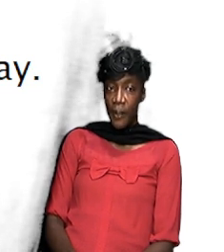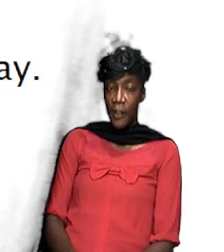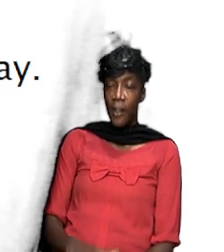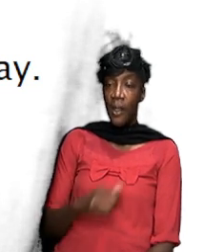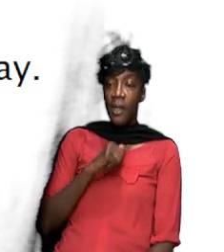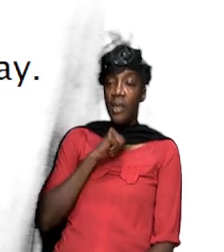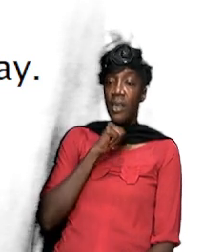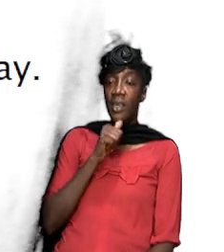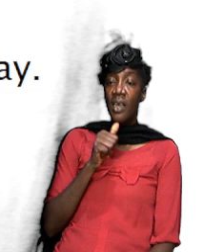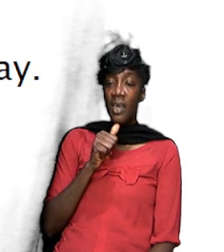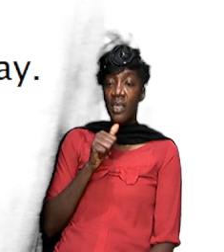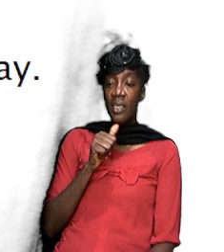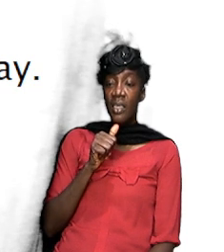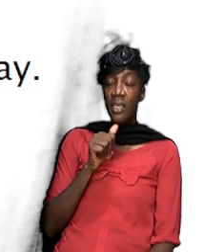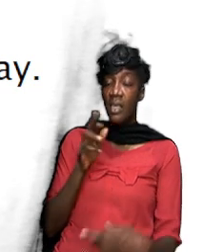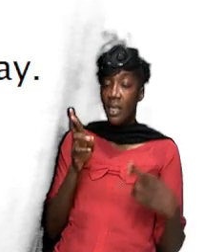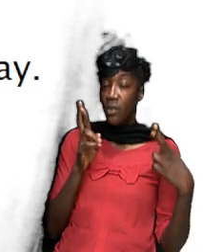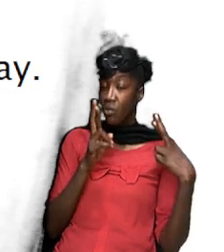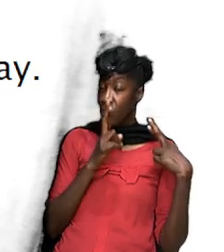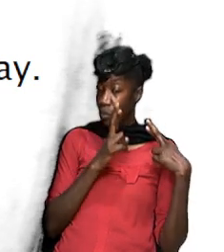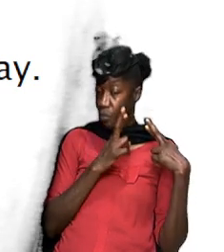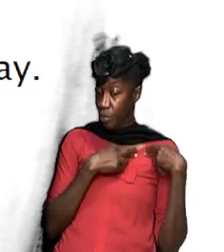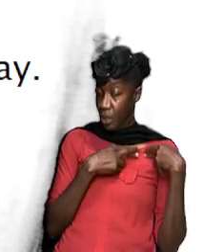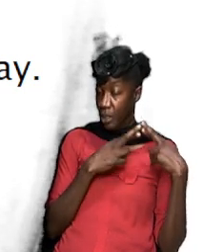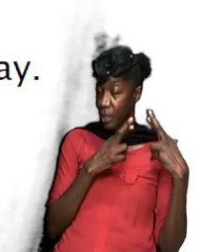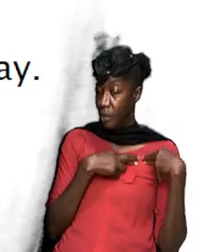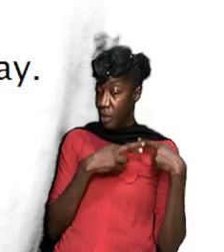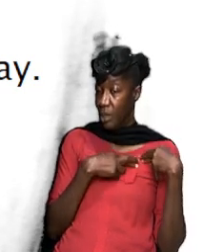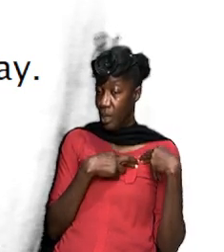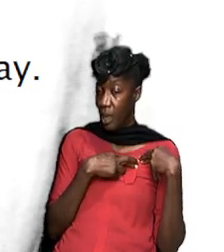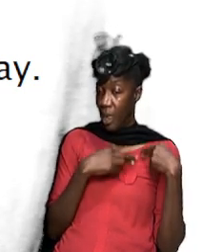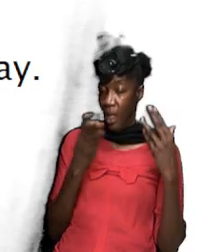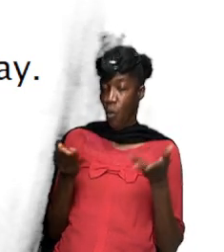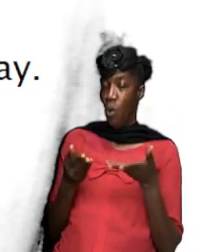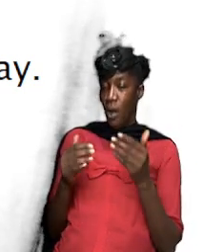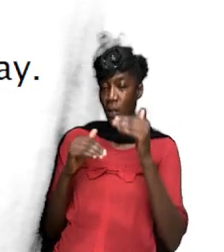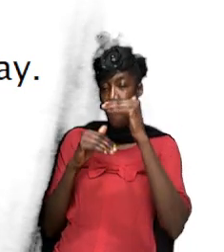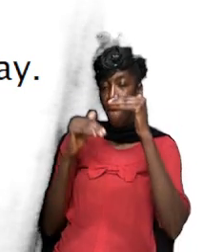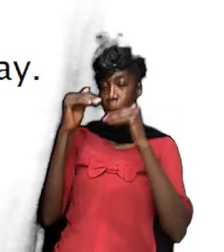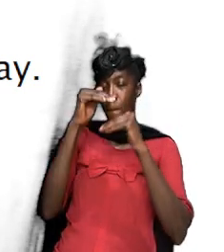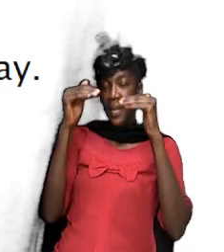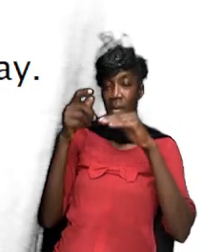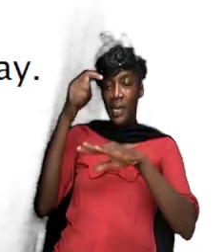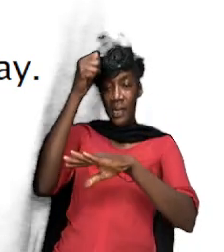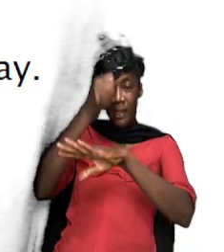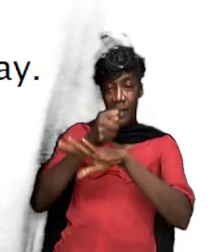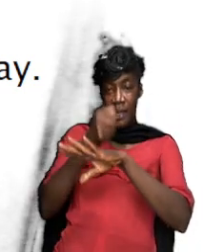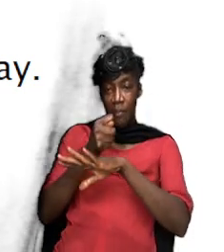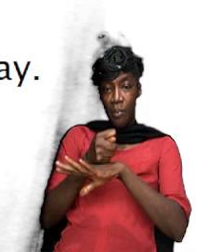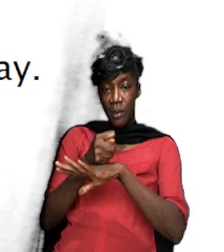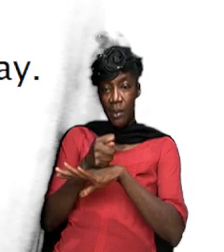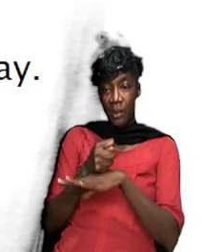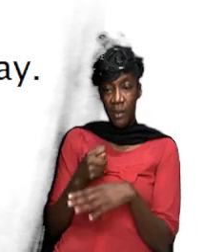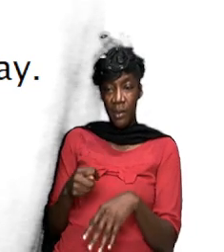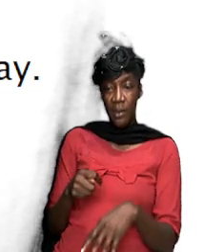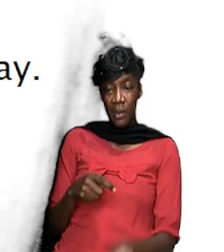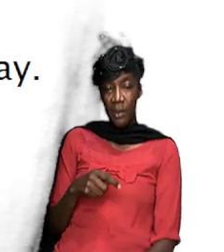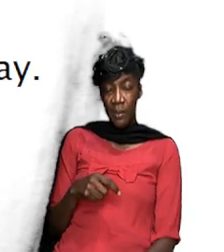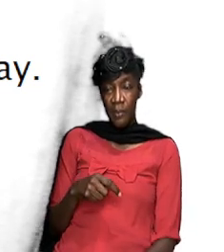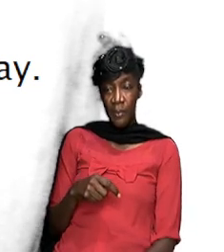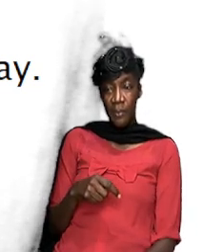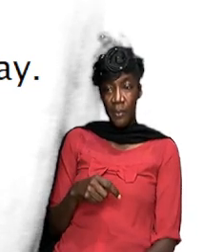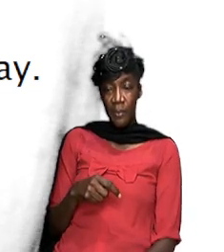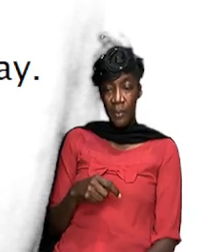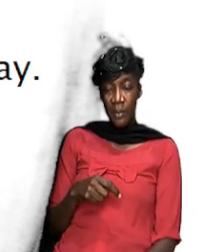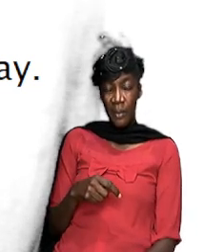his responsibility, David said, look here, I want to build God a temple. It must be somebody that whose heart is